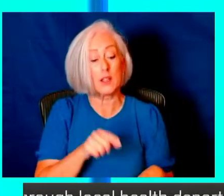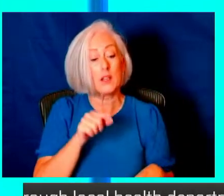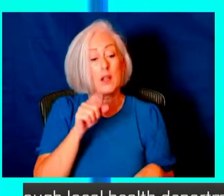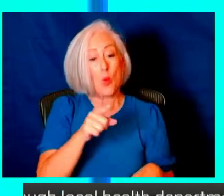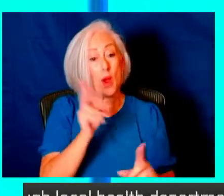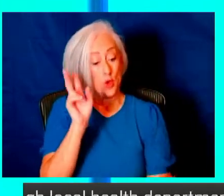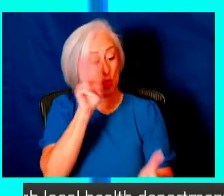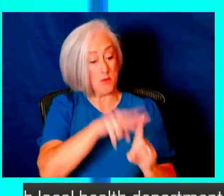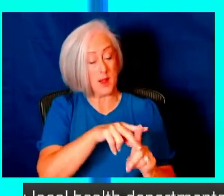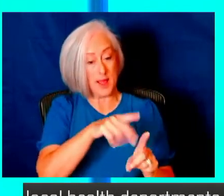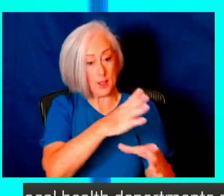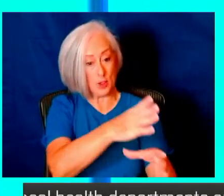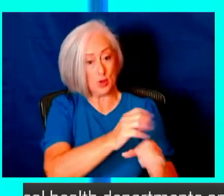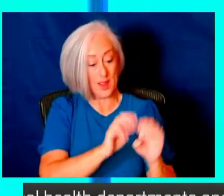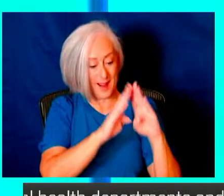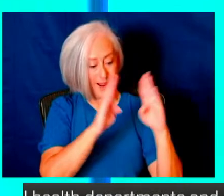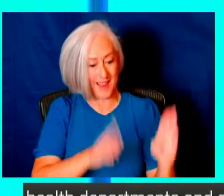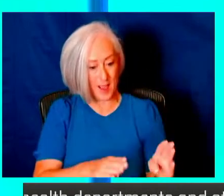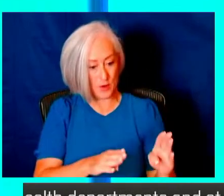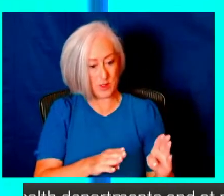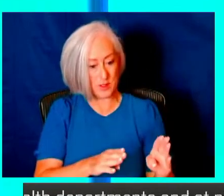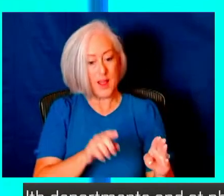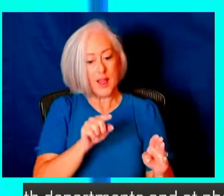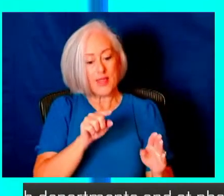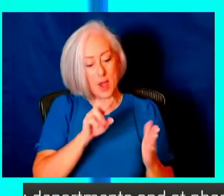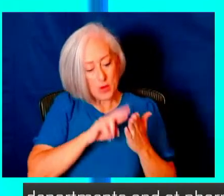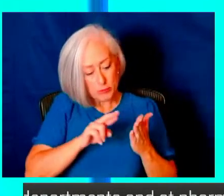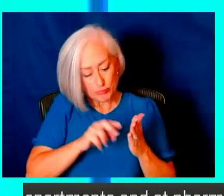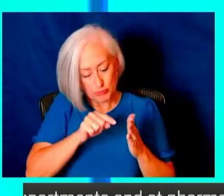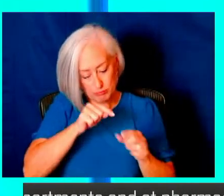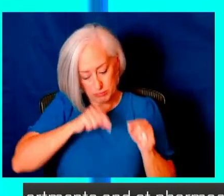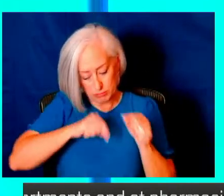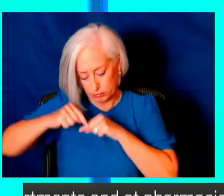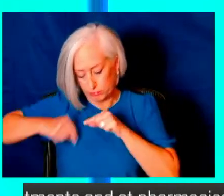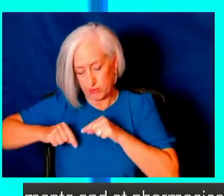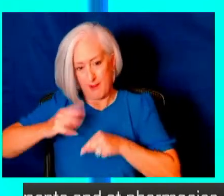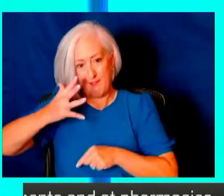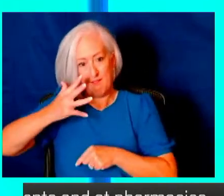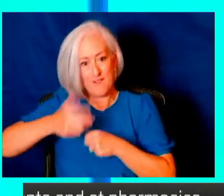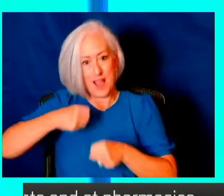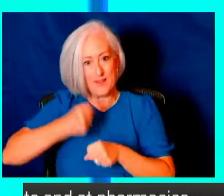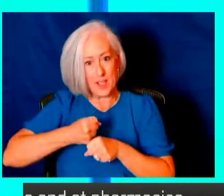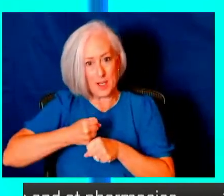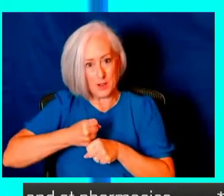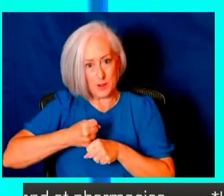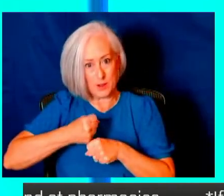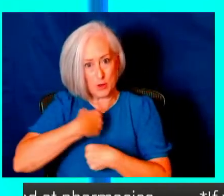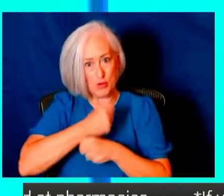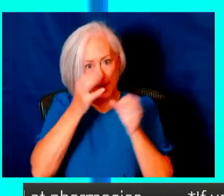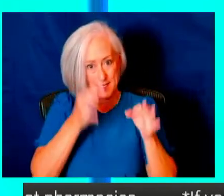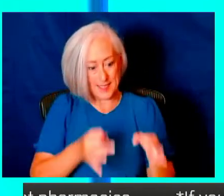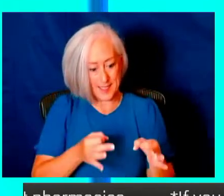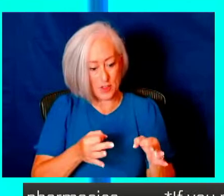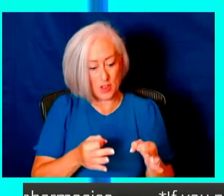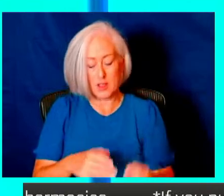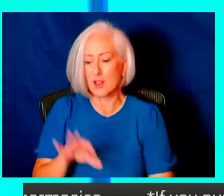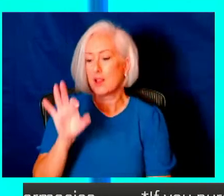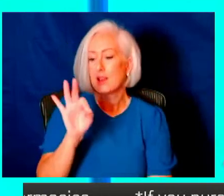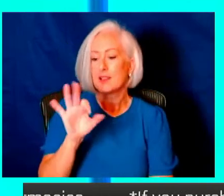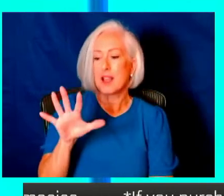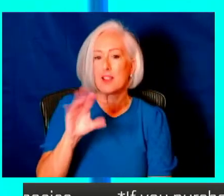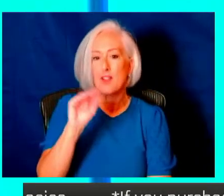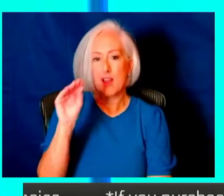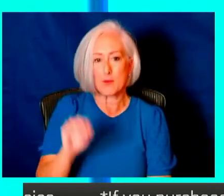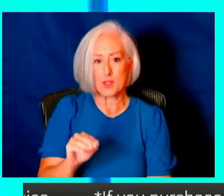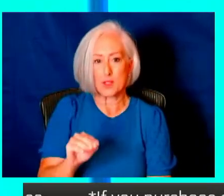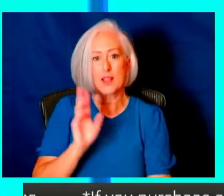housing is 5 years. And 95% of folks who are incarcerated return to the community, which means a